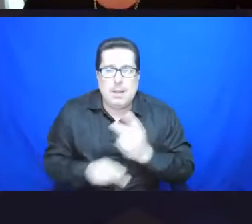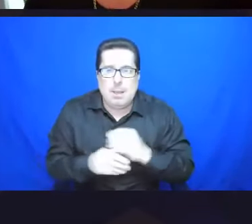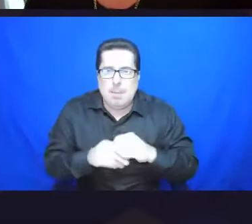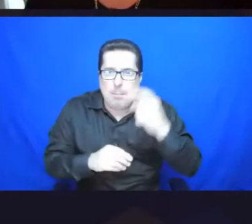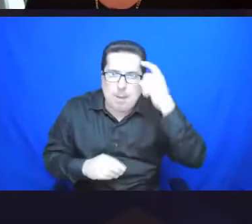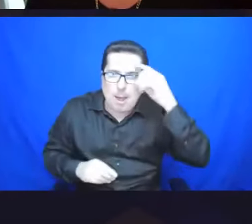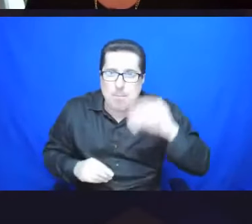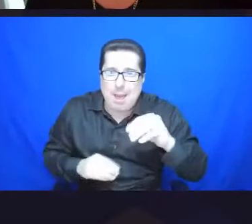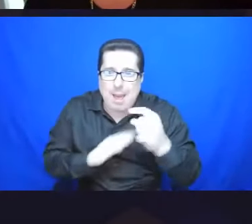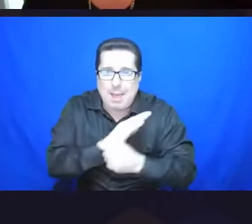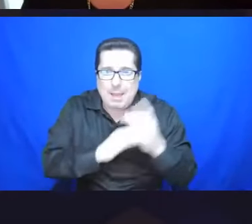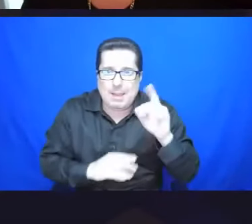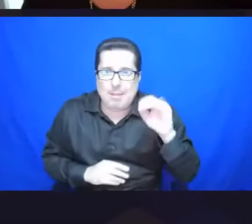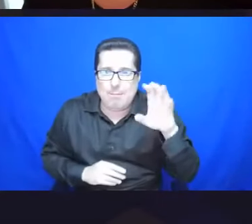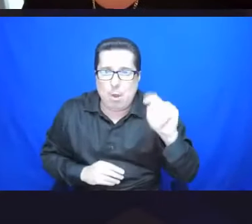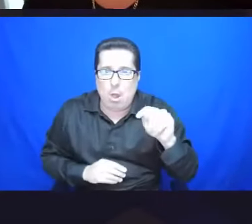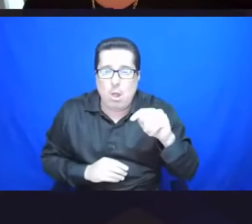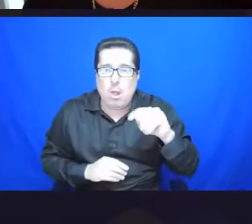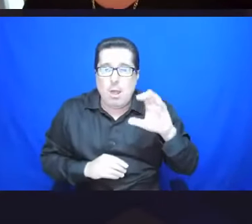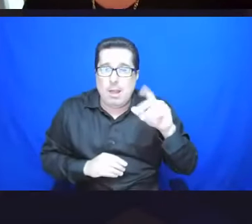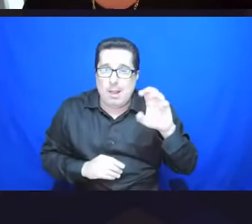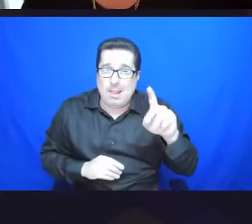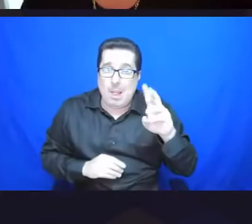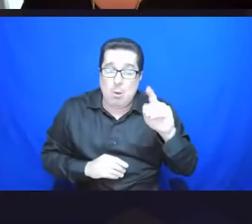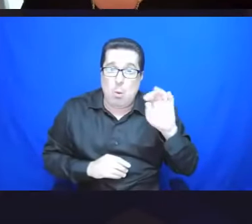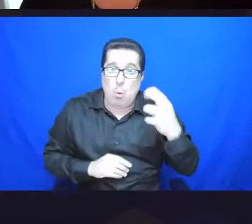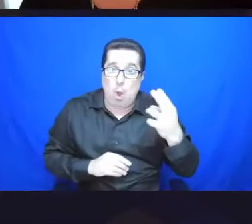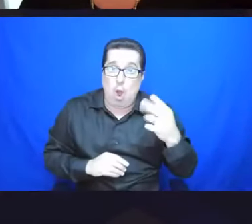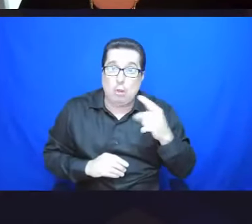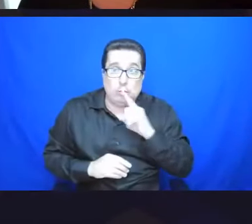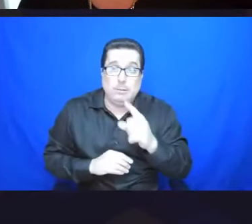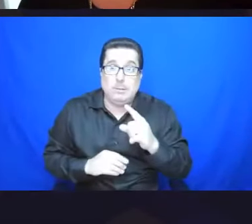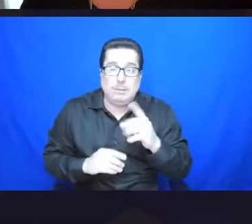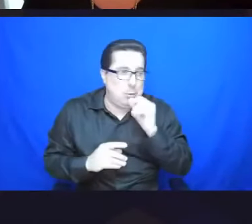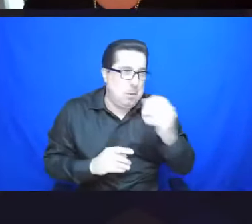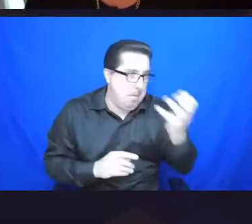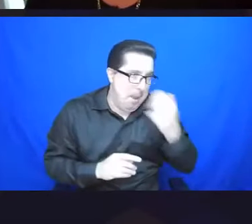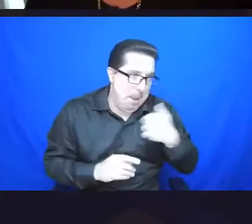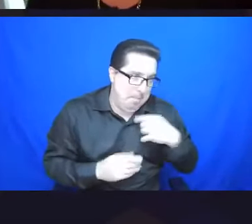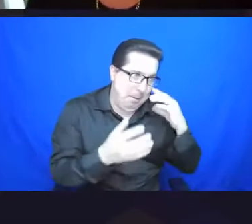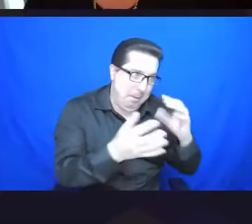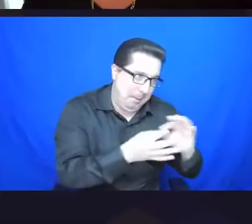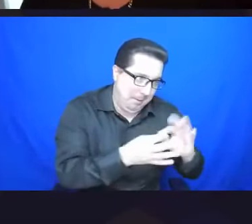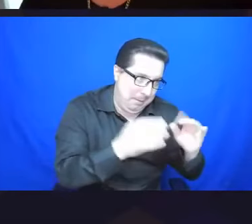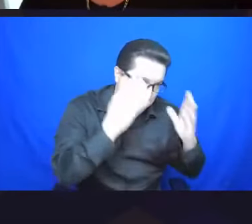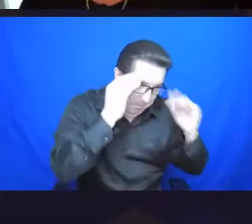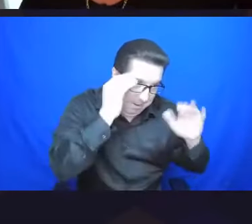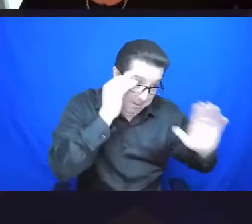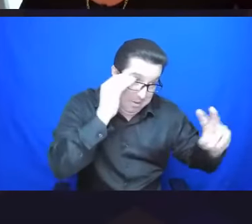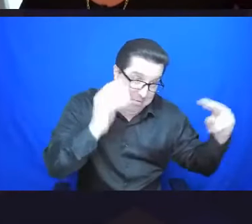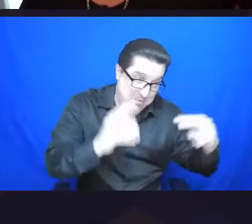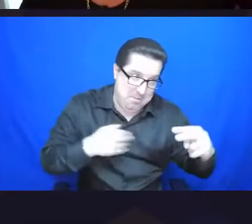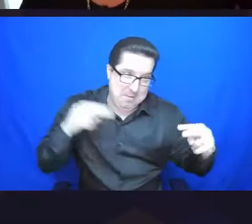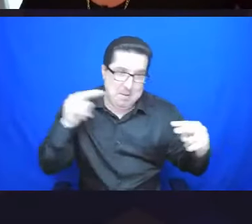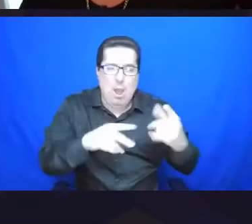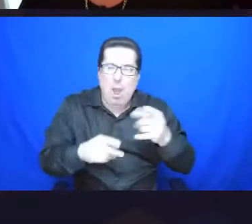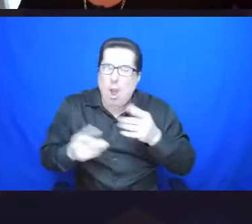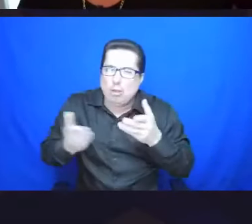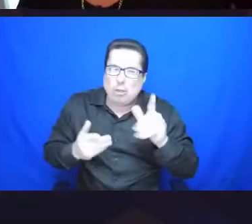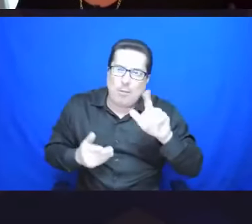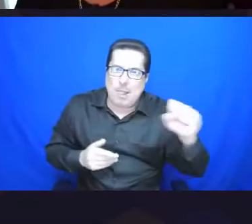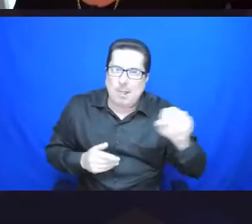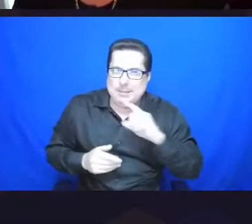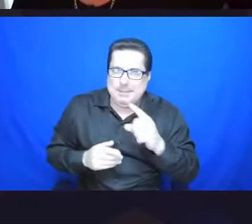is, don't get mad at me, Eric. I know you. I like that you said serverless is your bailiwick. We're good.